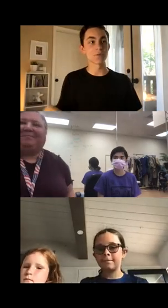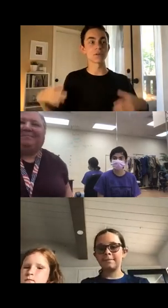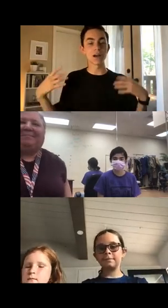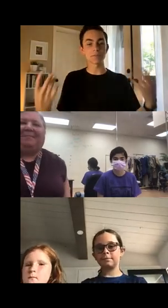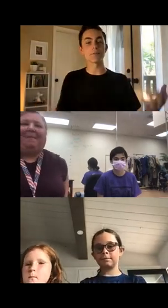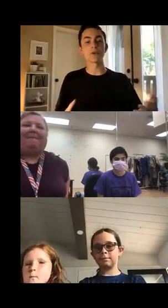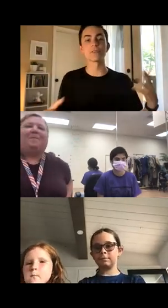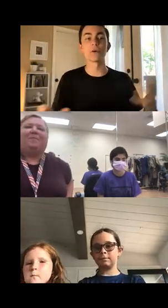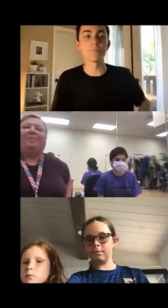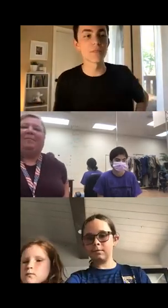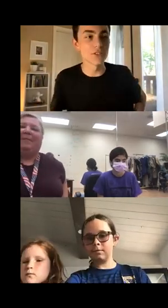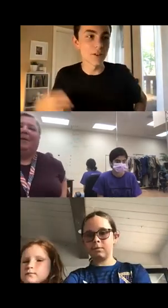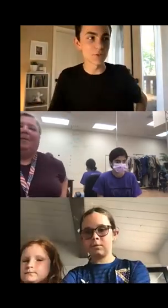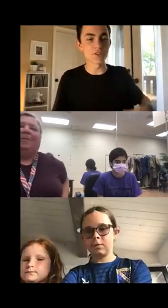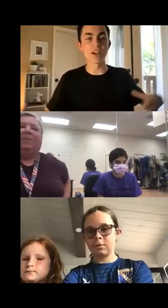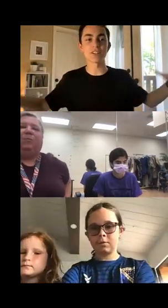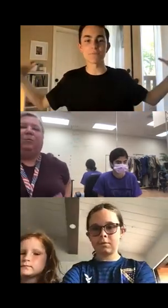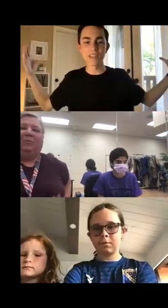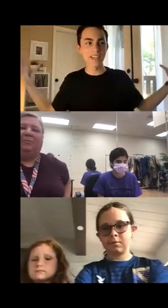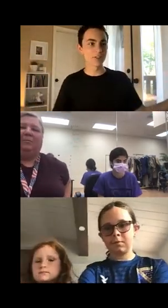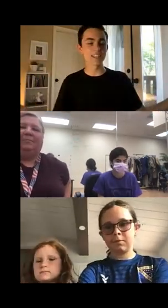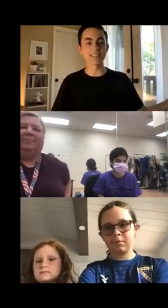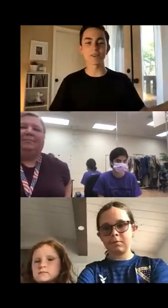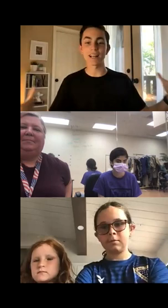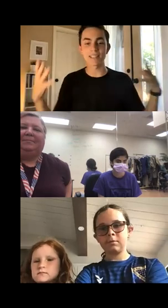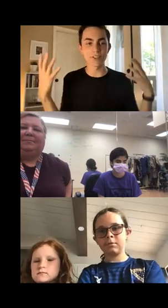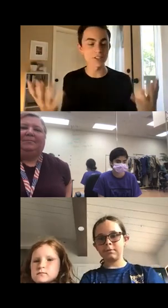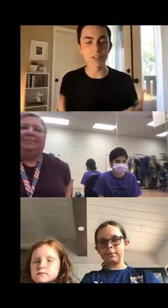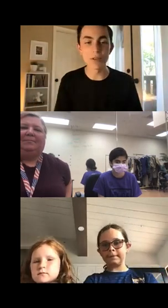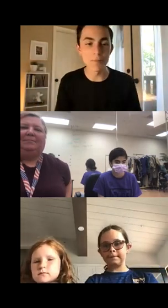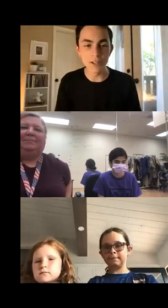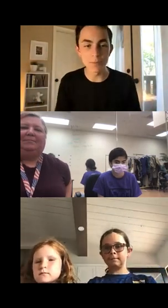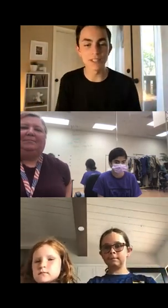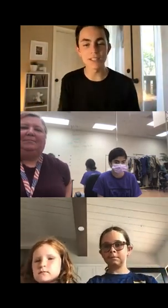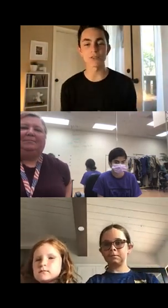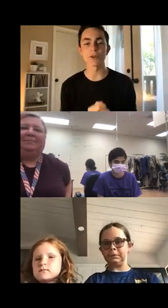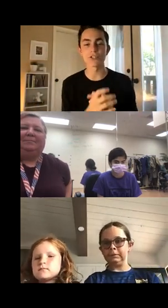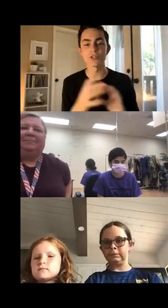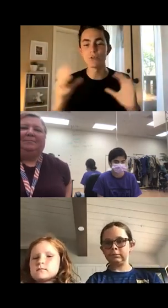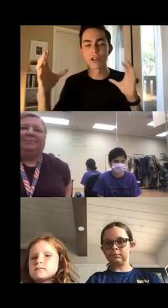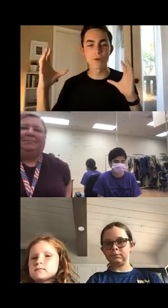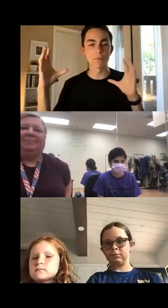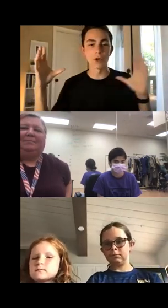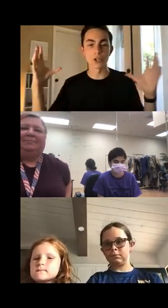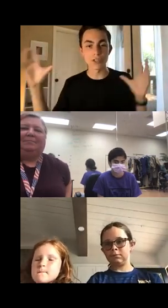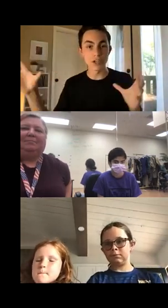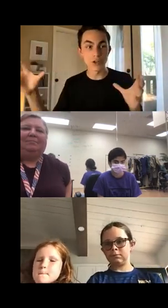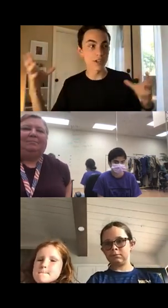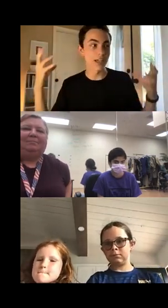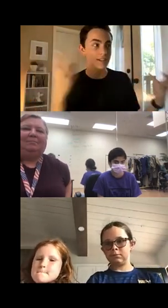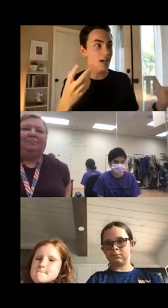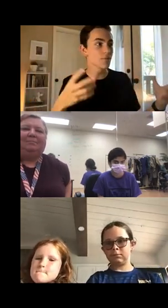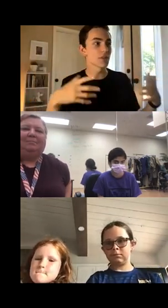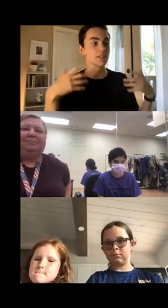a lot more fluid. So that was our introduction. Here's ASL class. I talked a little bit about it, but this is going to merge theater